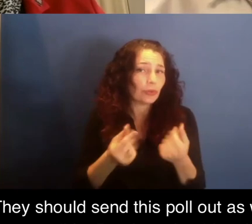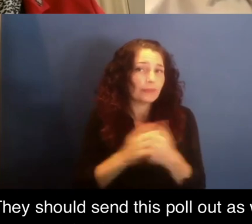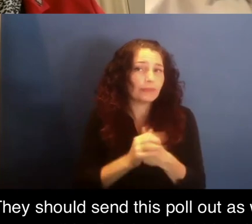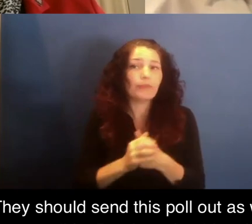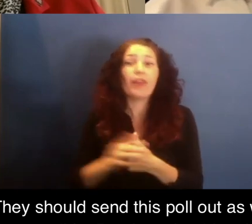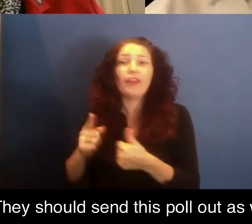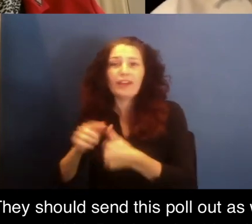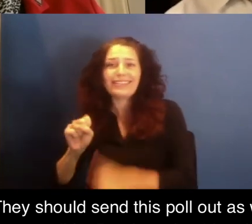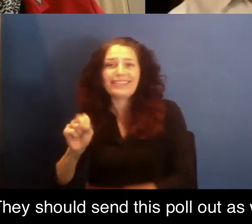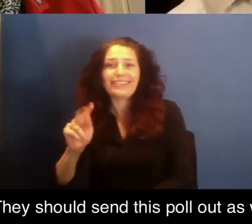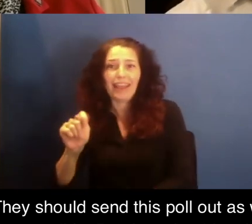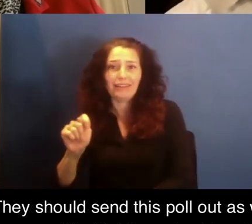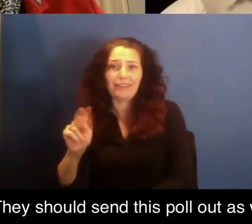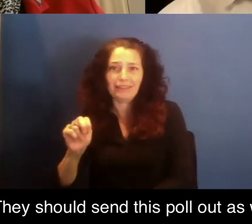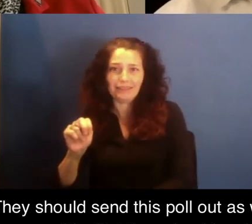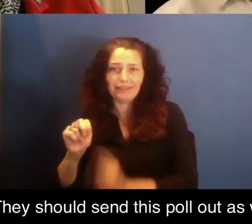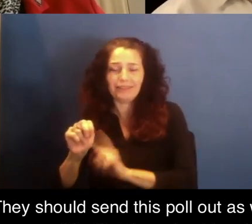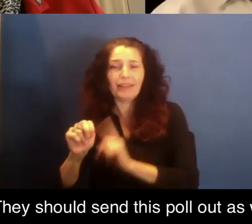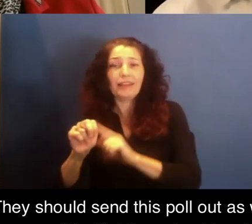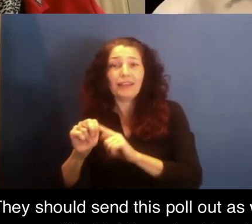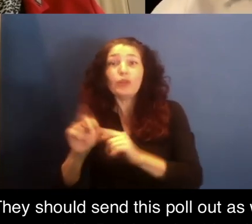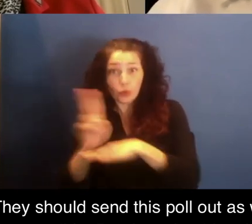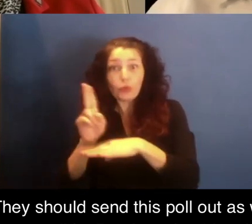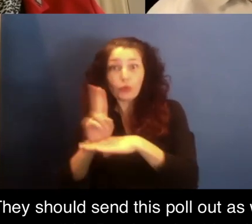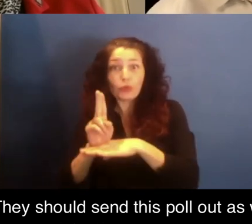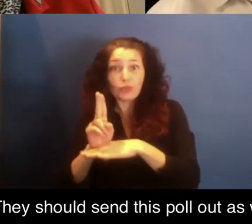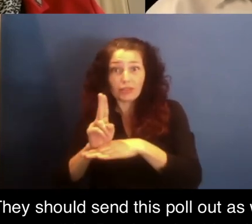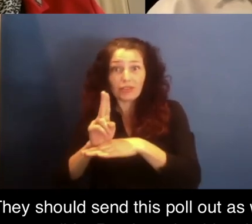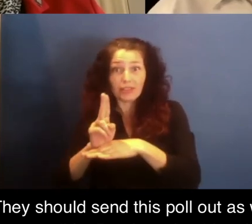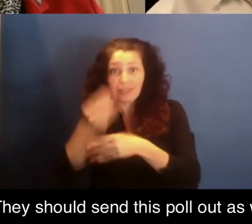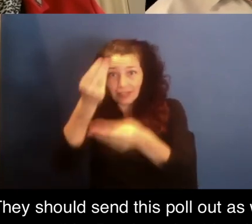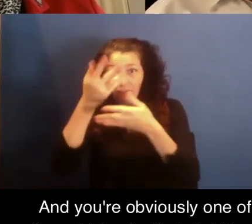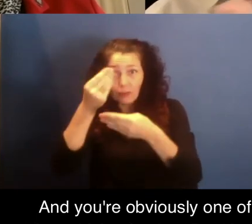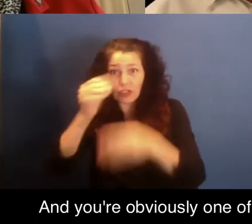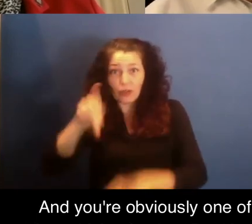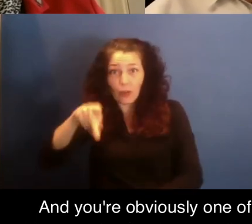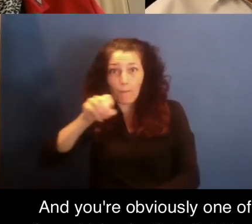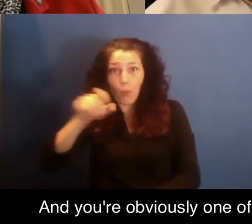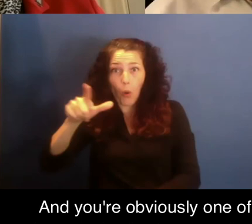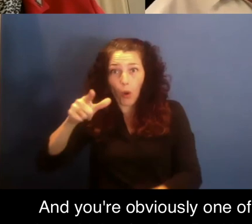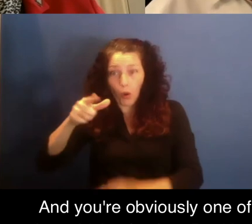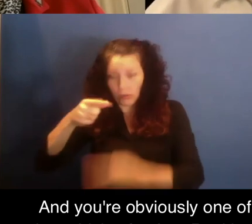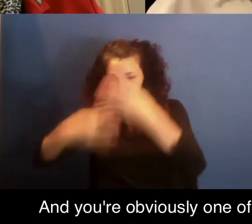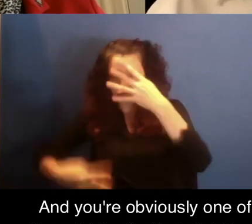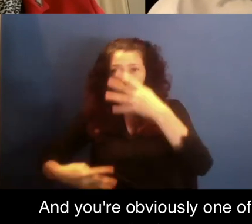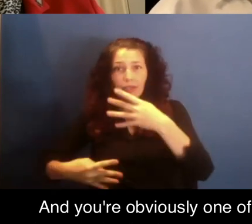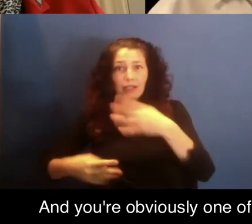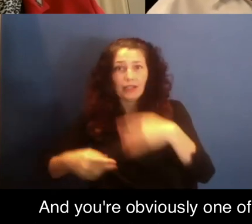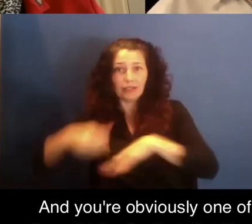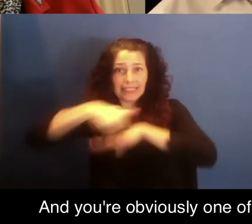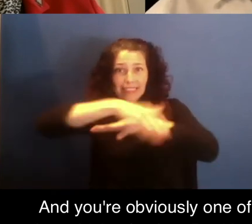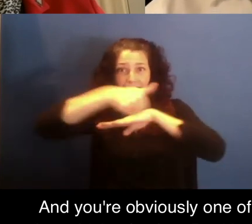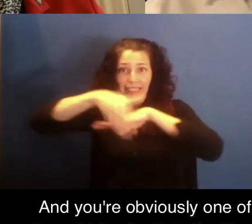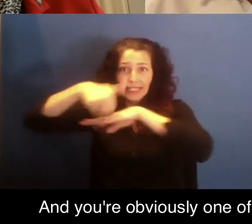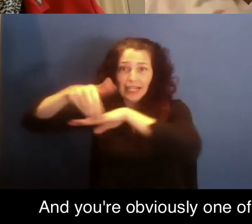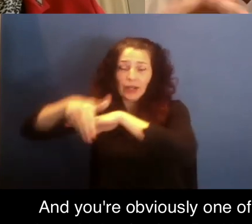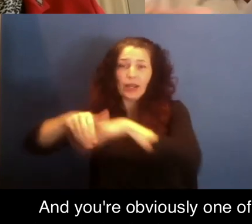send this poll out to as, as widely as possible. And, uh, but they should mobilize. I mean, they, uh, and you're obviously